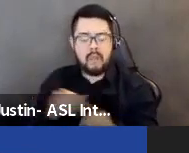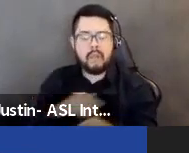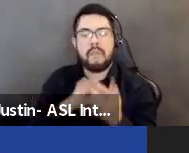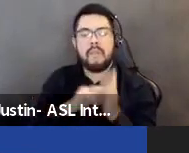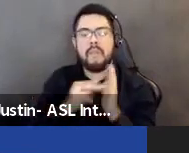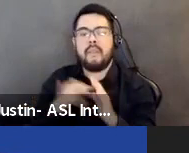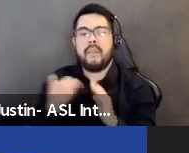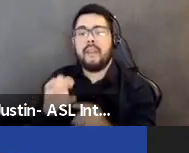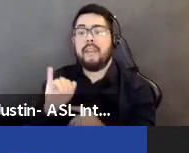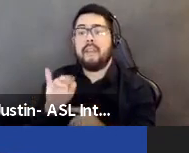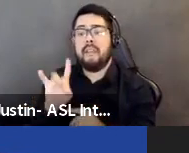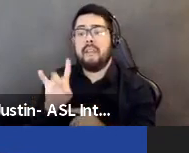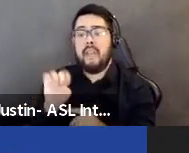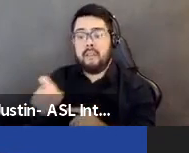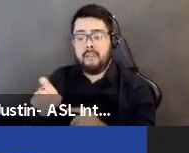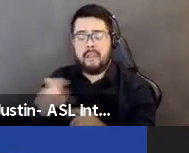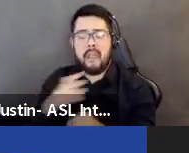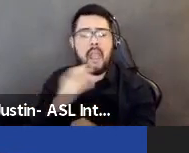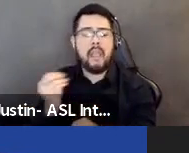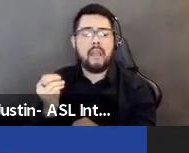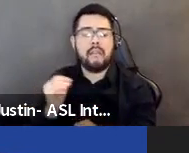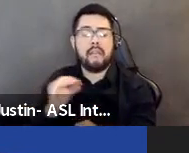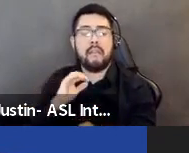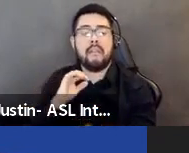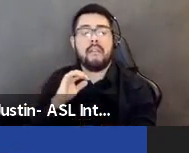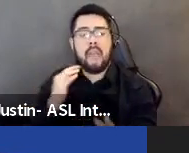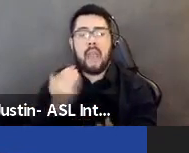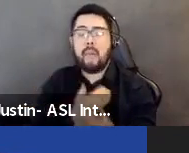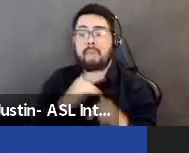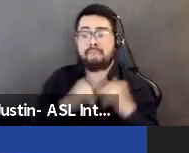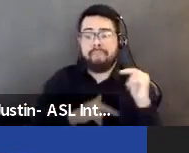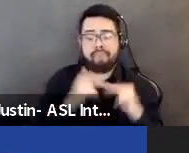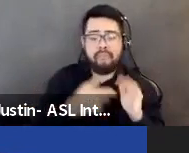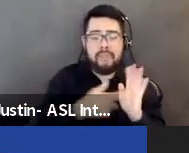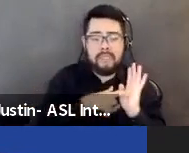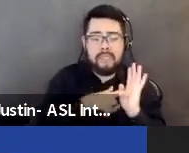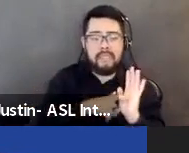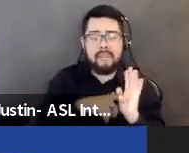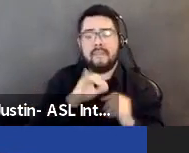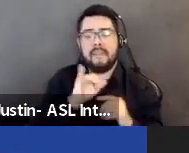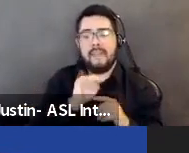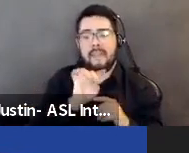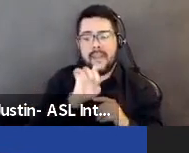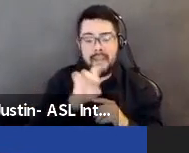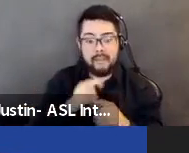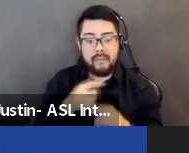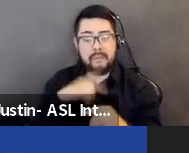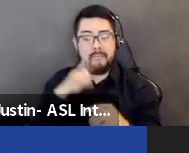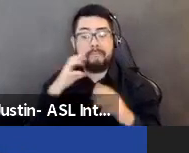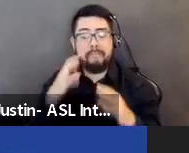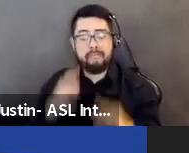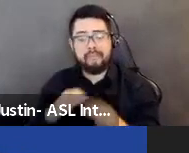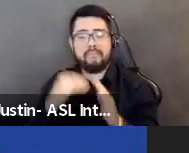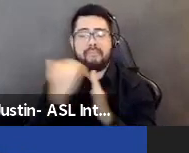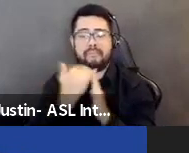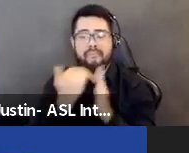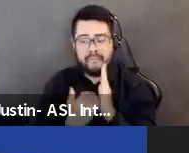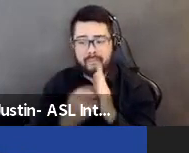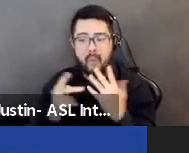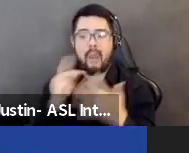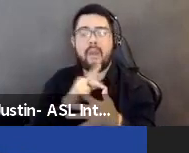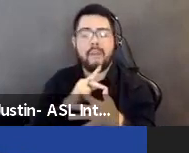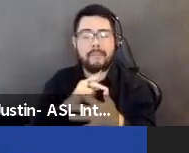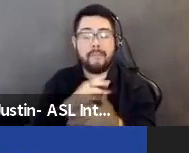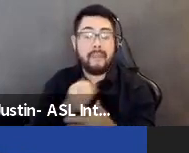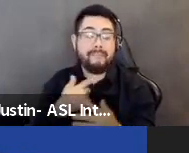index and the community or the facilities needs index created that prioritized list that we came up with and i'm pretty